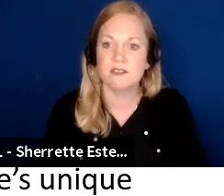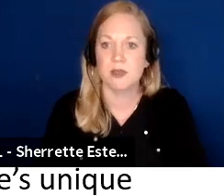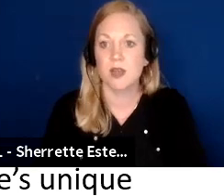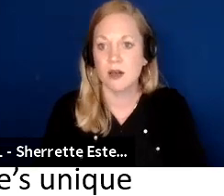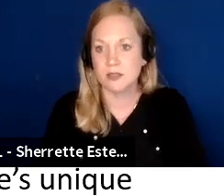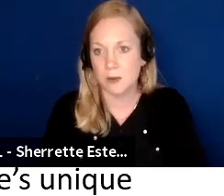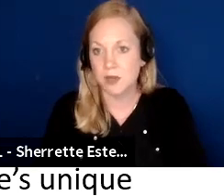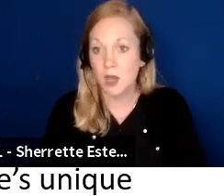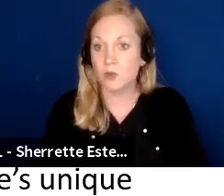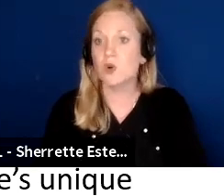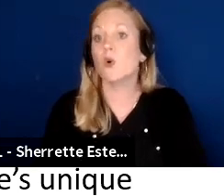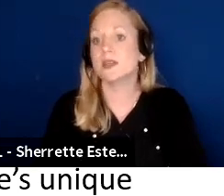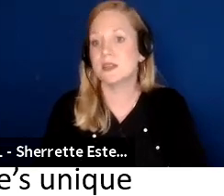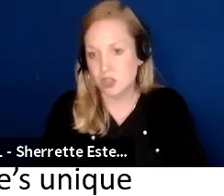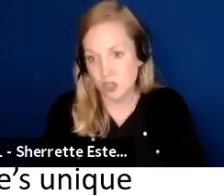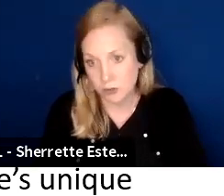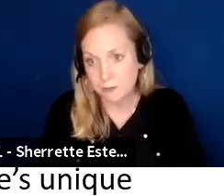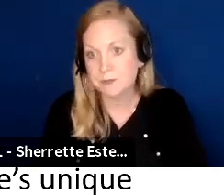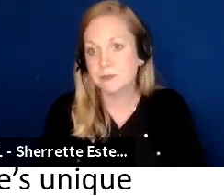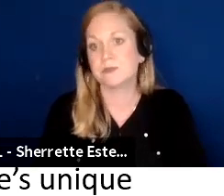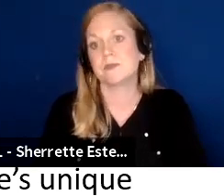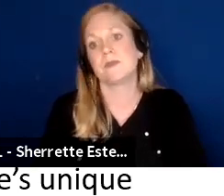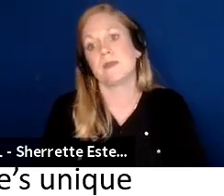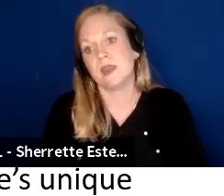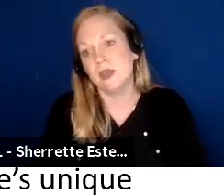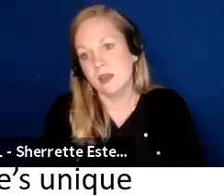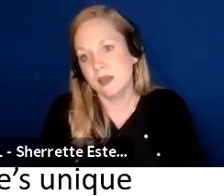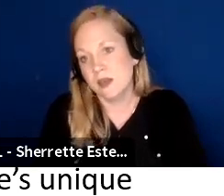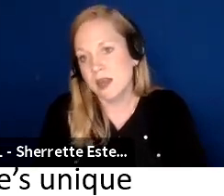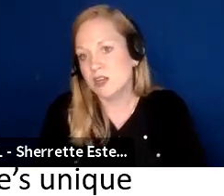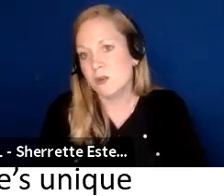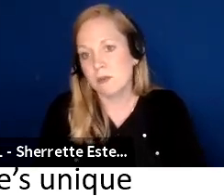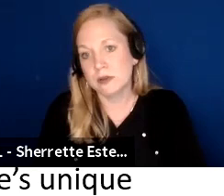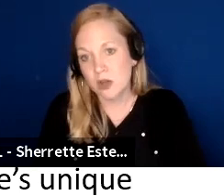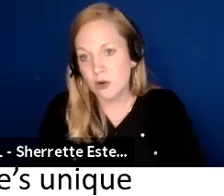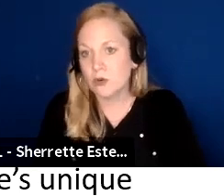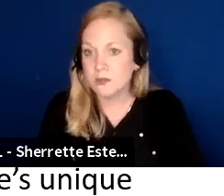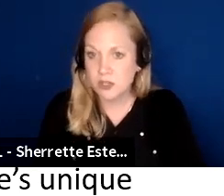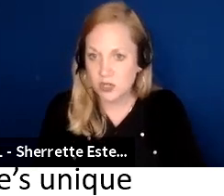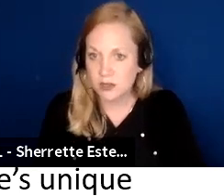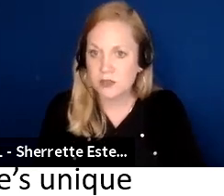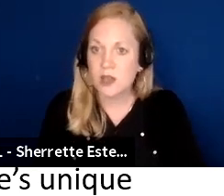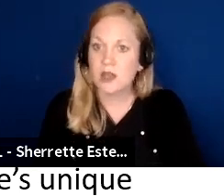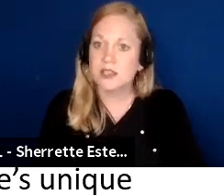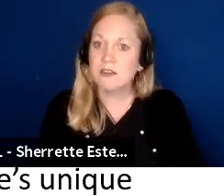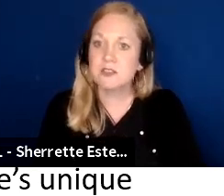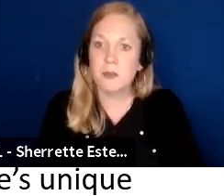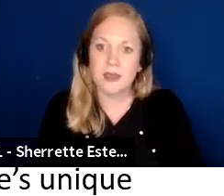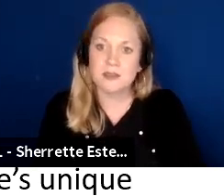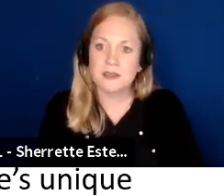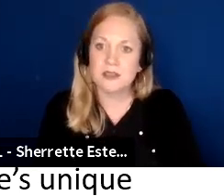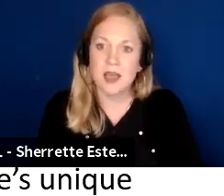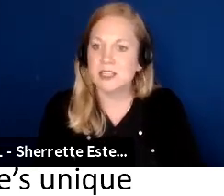the DeafSpace concept was coined as a term. And as you probably know, Chris mentioned,